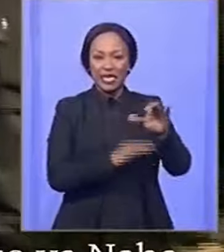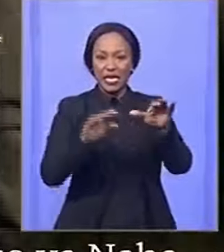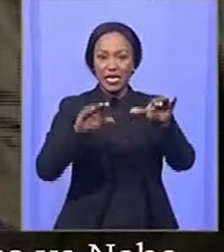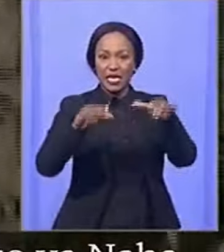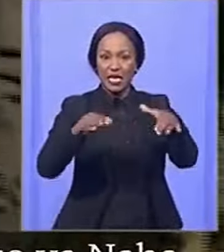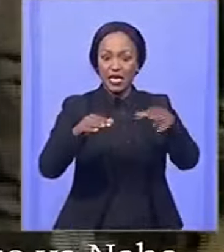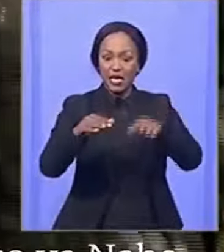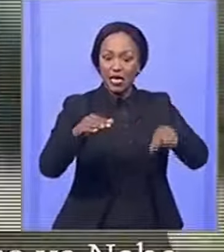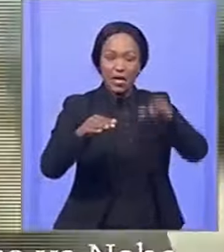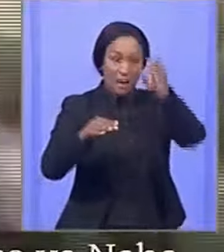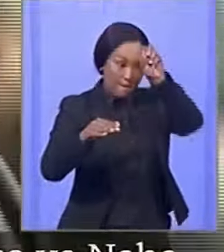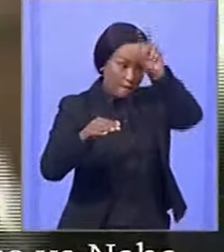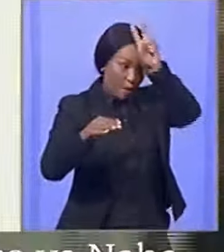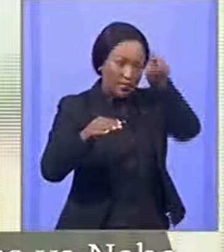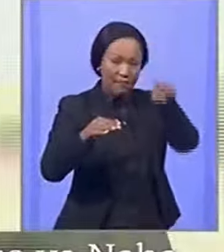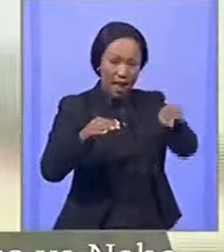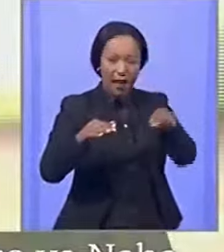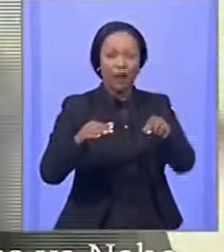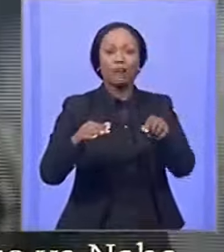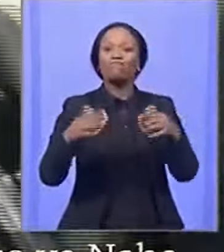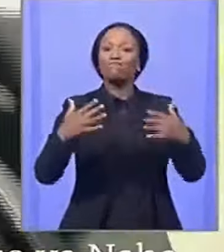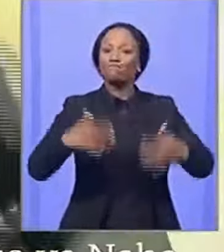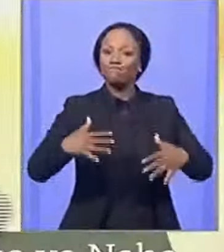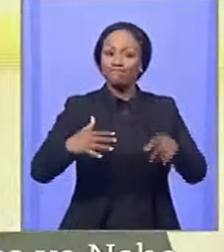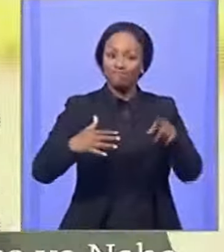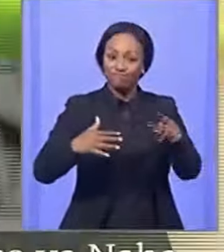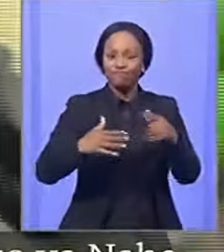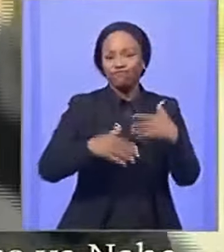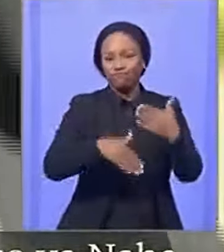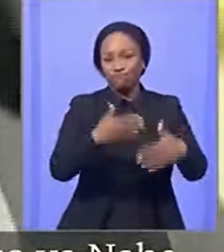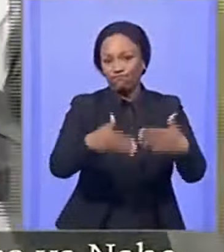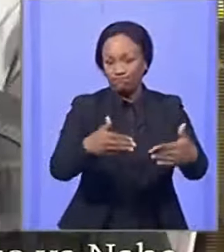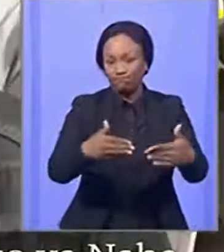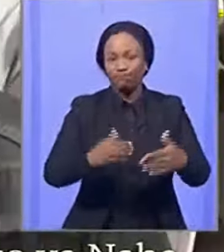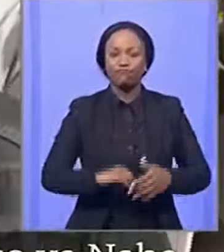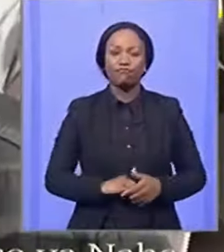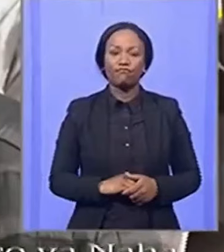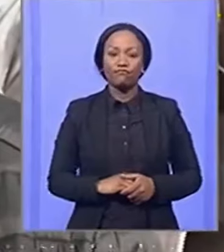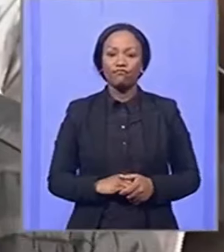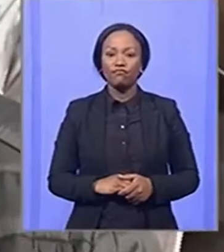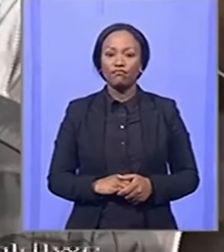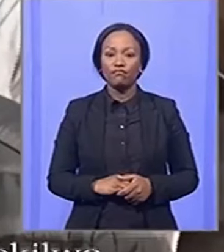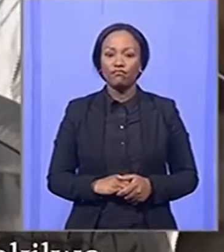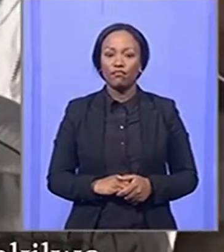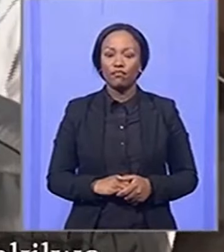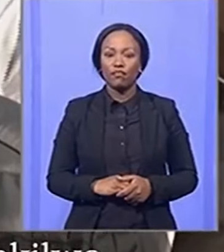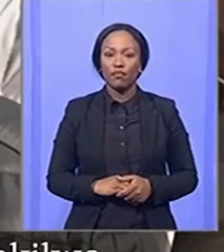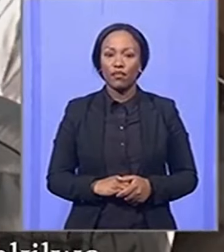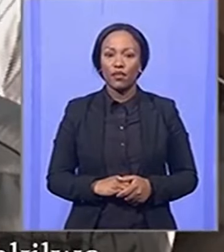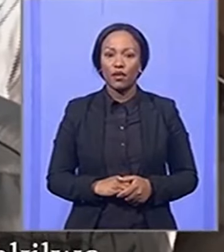ya ANC NEC Boksburg Ekurhuleni. Re lebohela